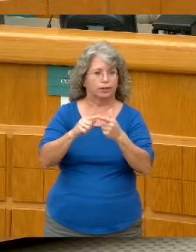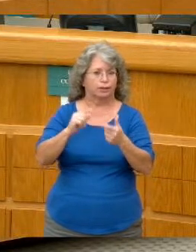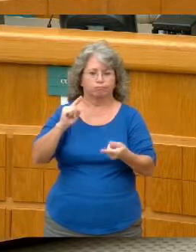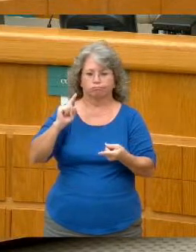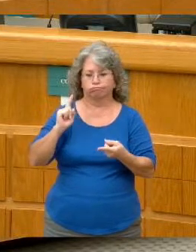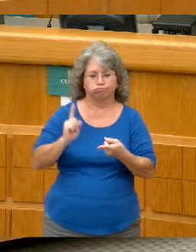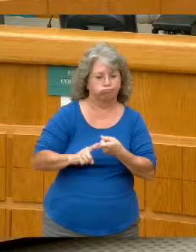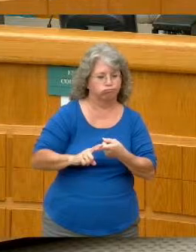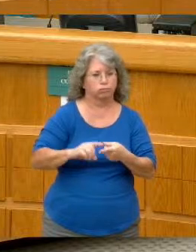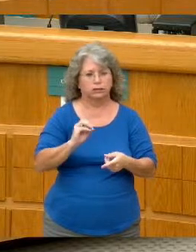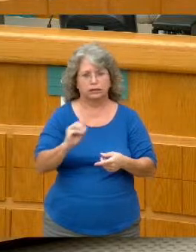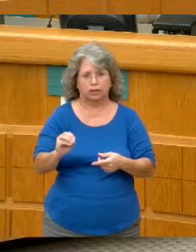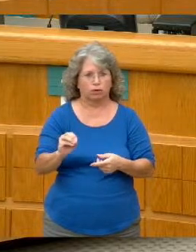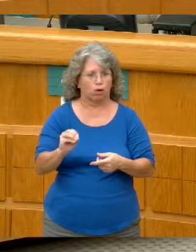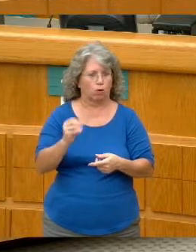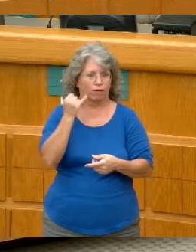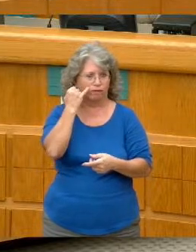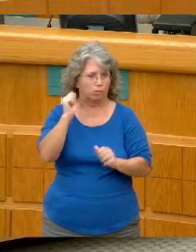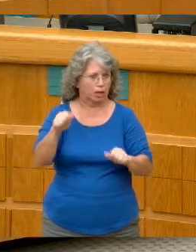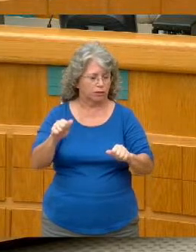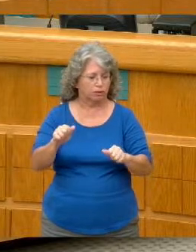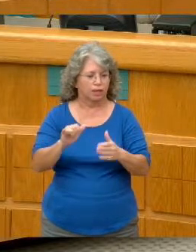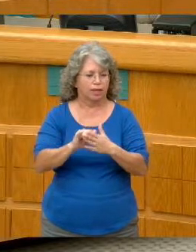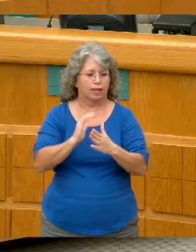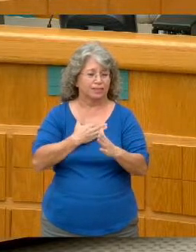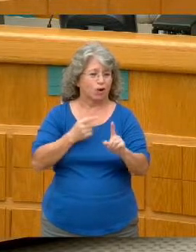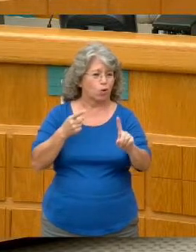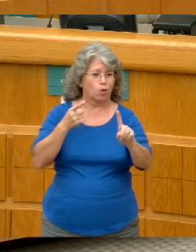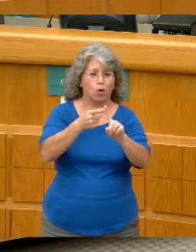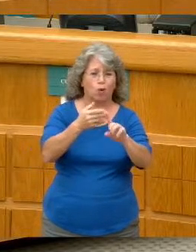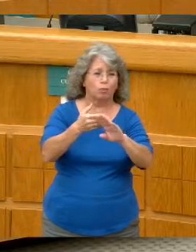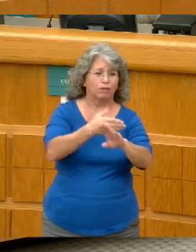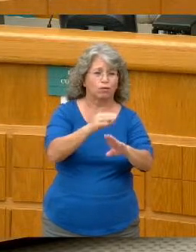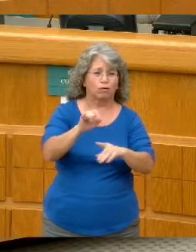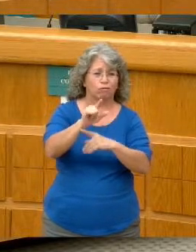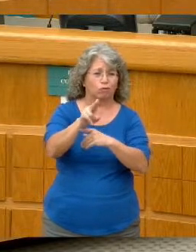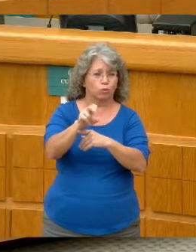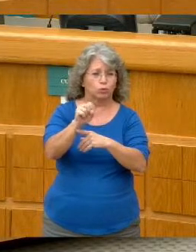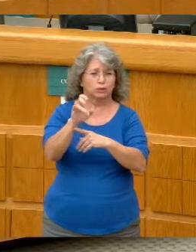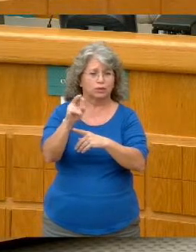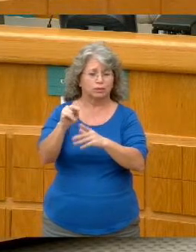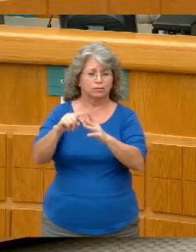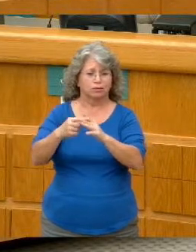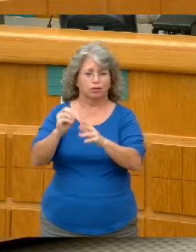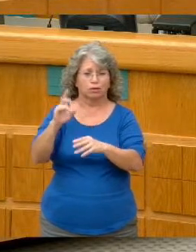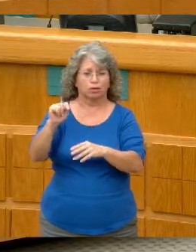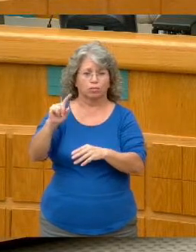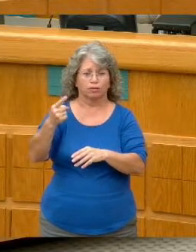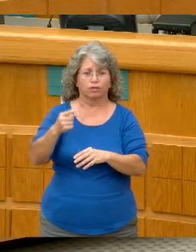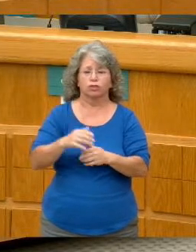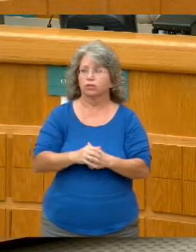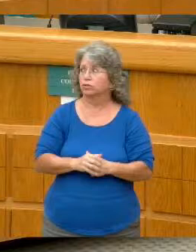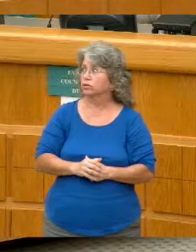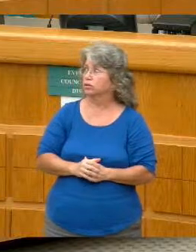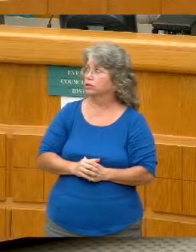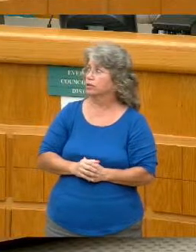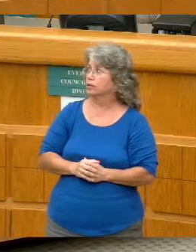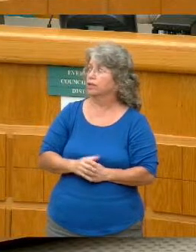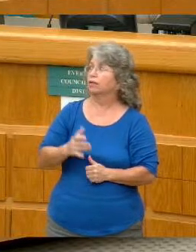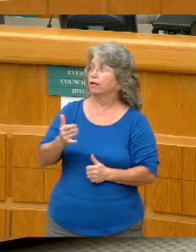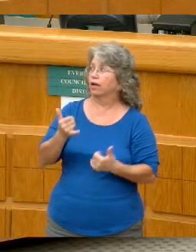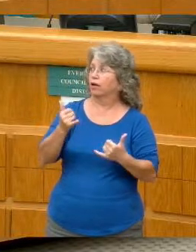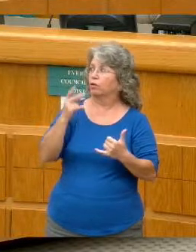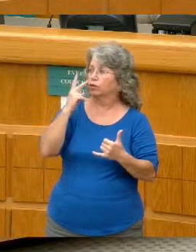the into zero if at all possible. So that's the goal before flu season that starts October 1st. And